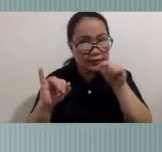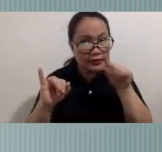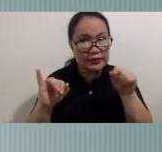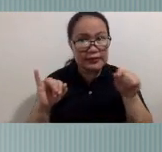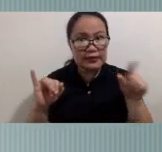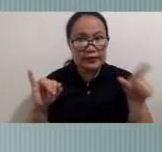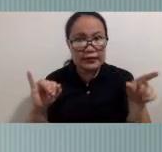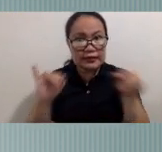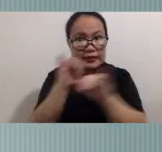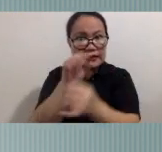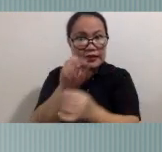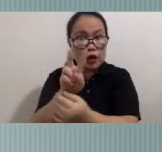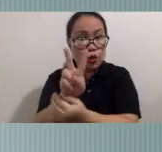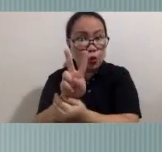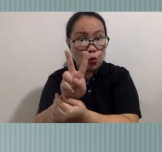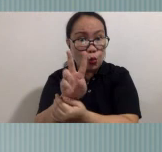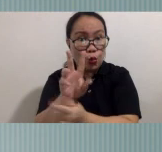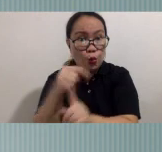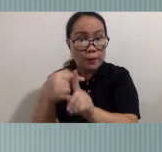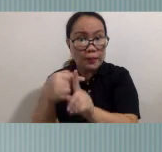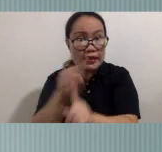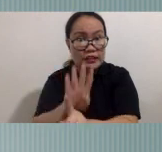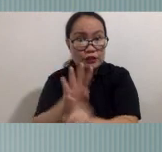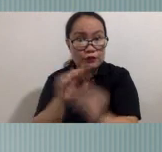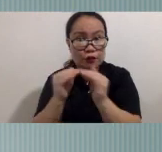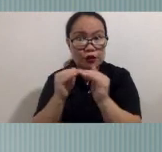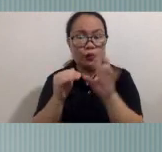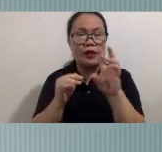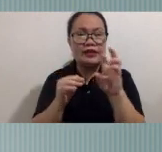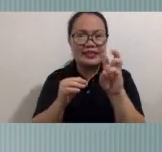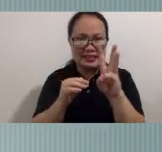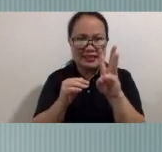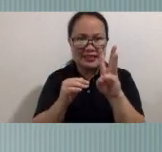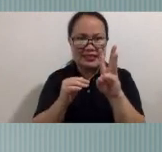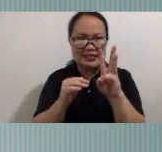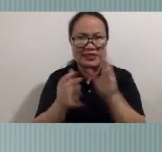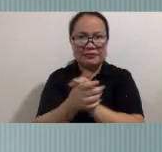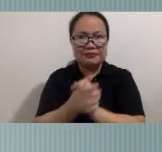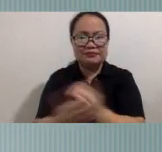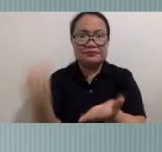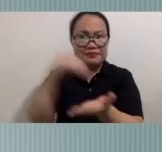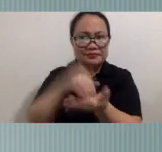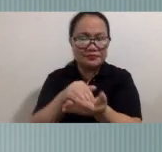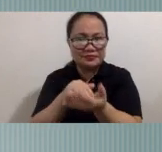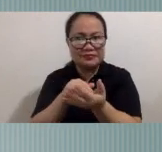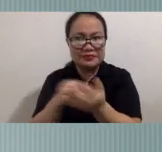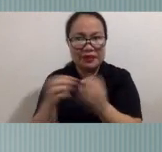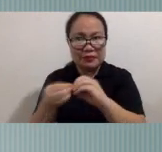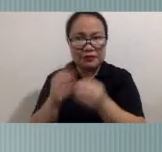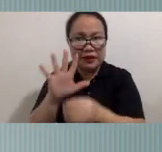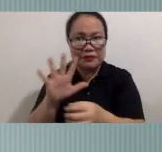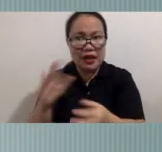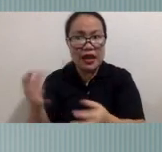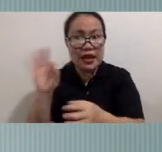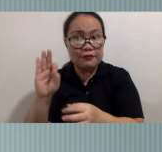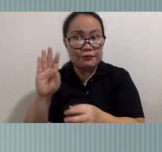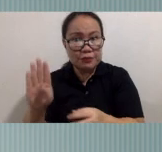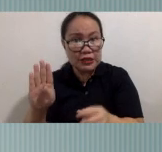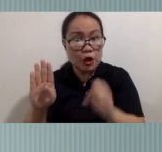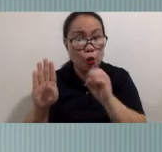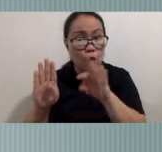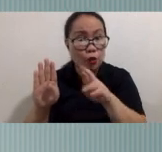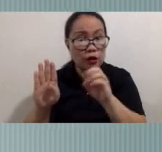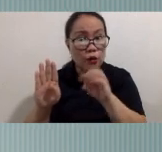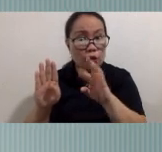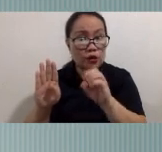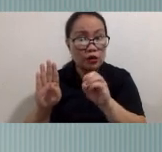the intersection of Twitter and Instagram. 2 plus 4, that is 6. And then, Facebook or Twitter account.